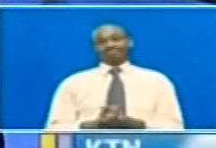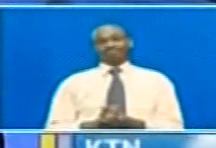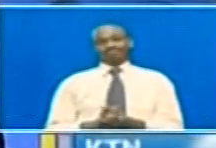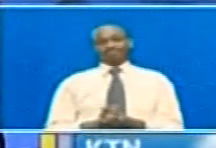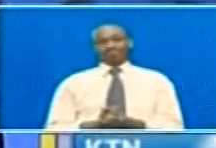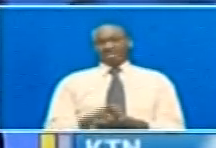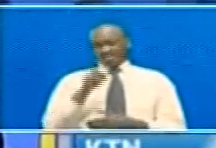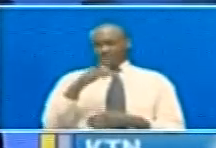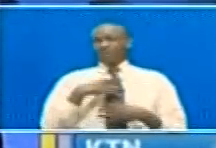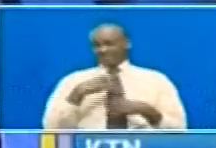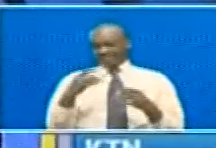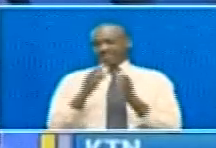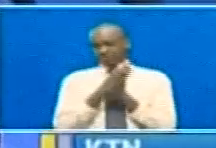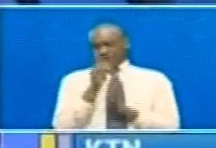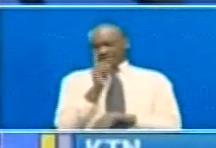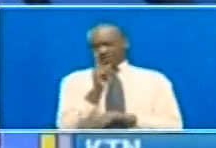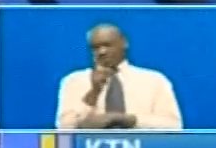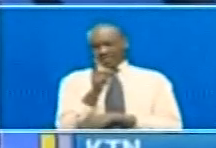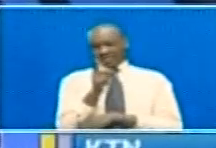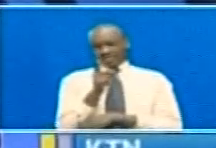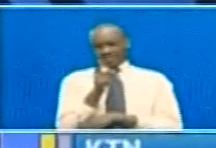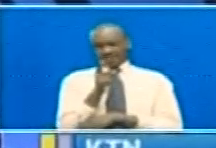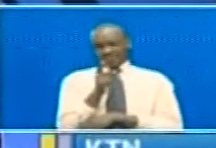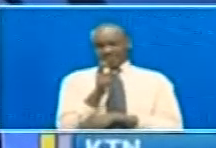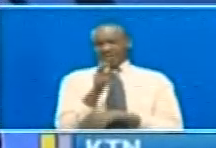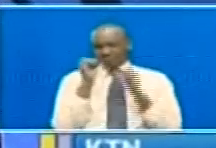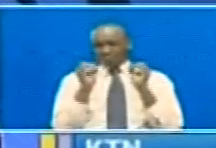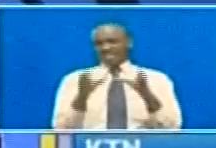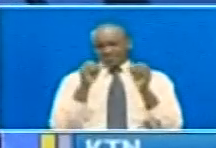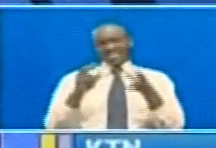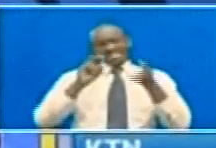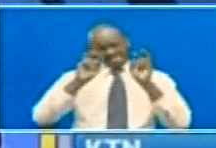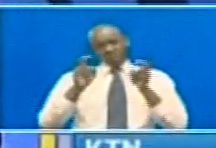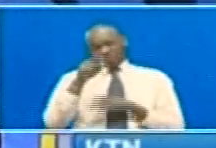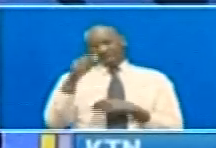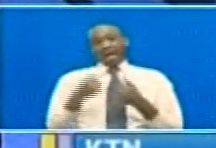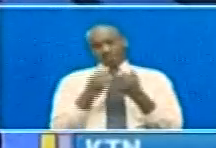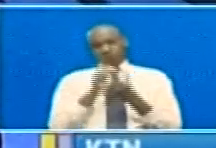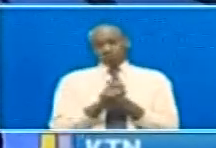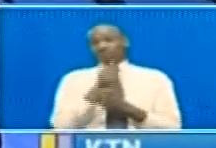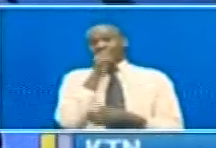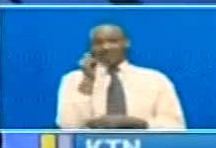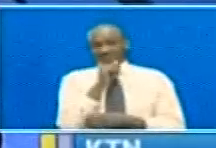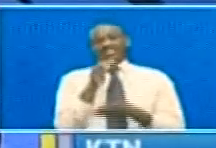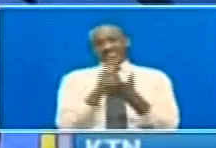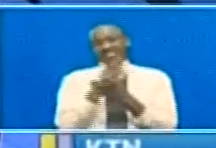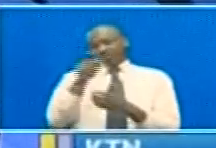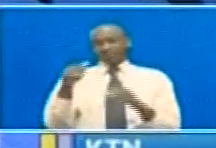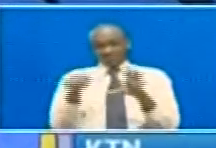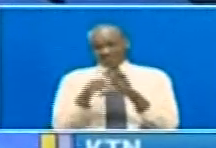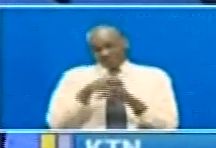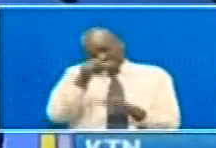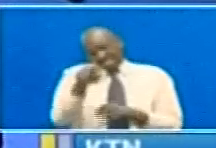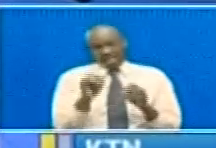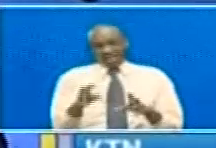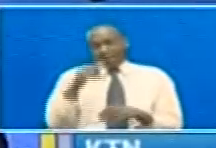Well, an interesting development there, and a lot of issues coming out in terms of the private sector not taking part in these